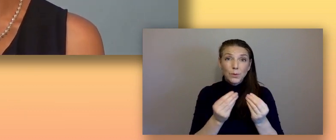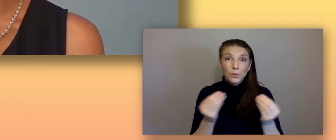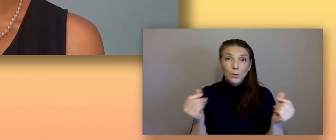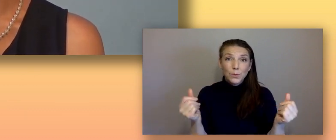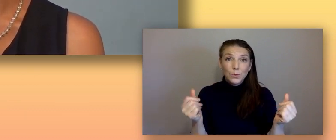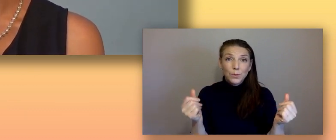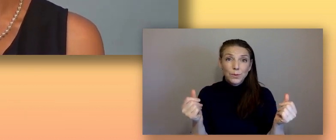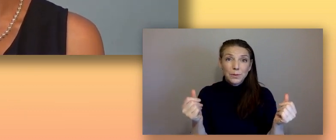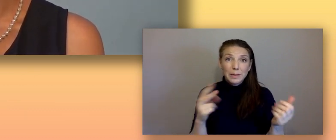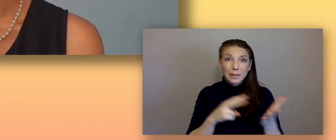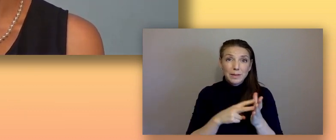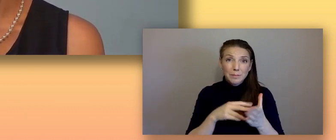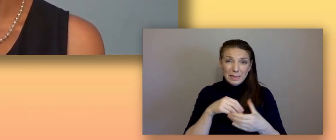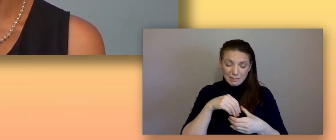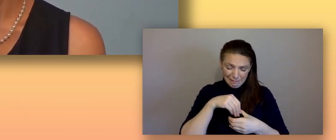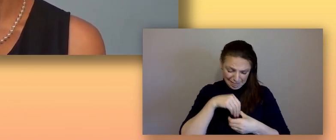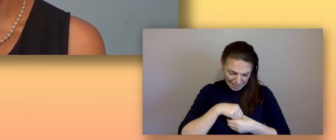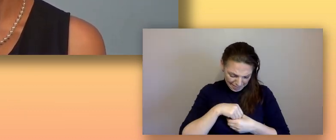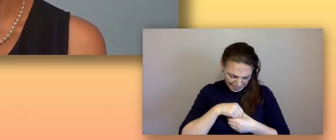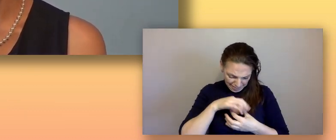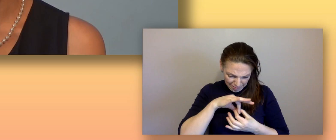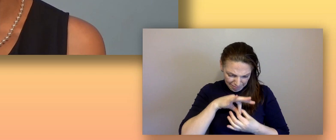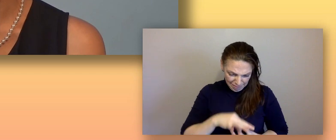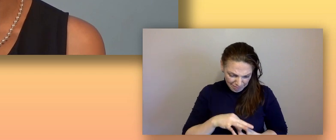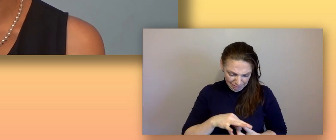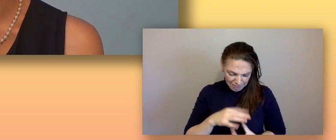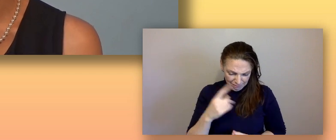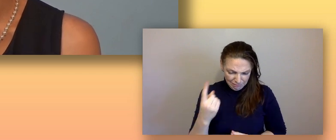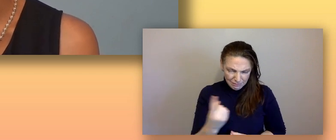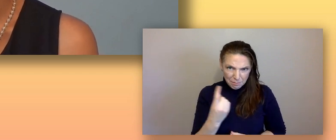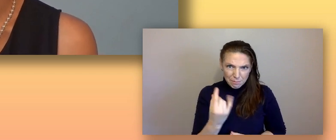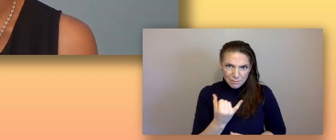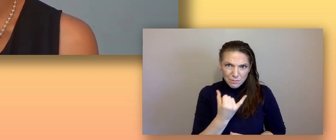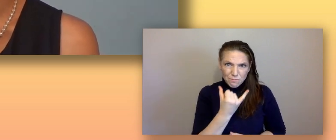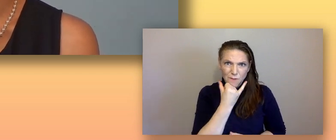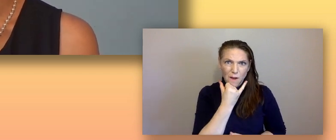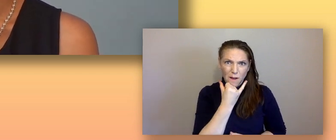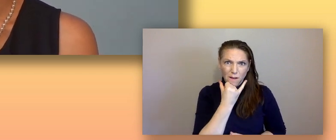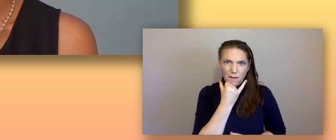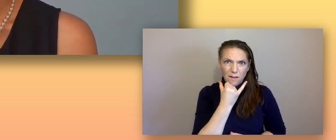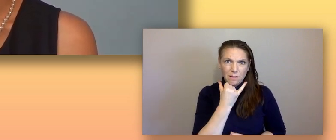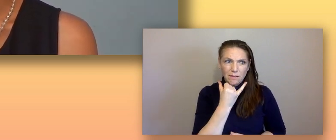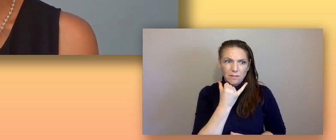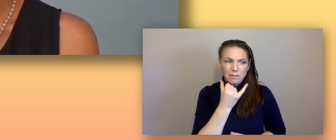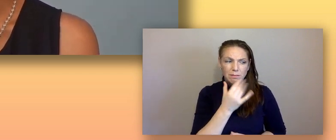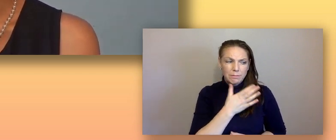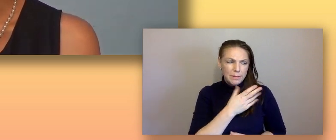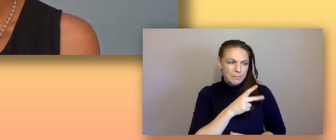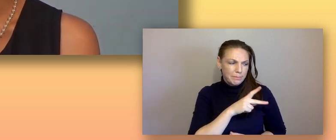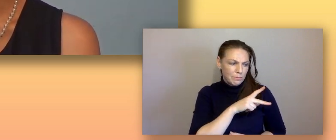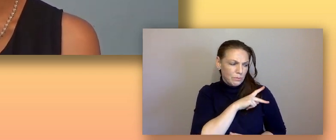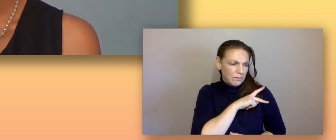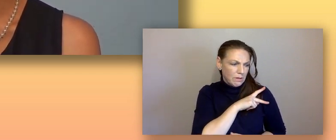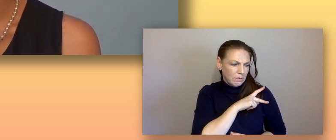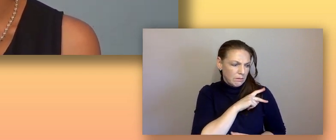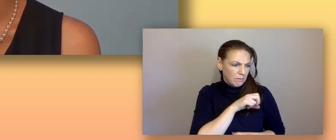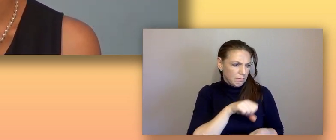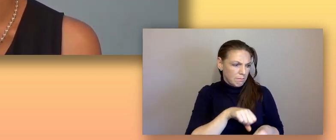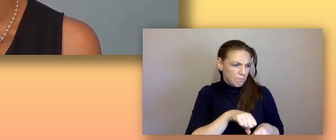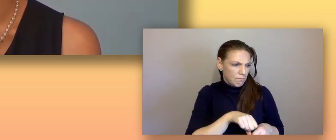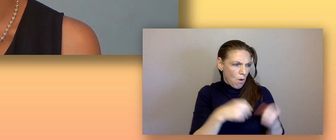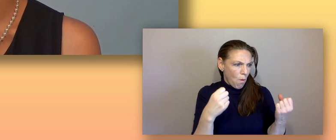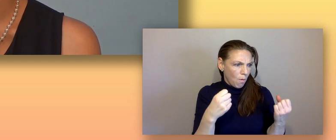something wrong with you at your very core, in your personality, and that thus you